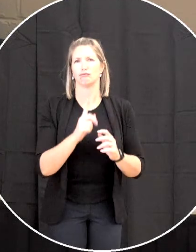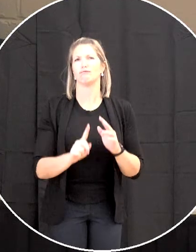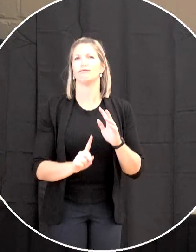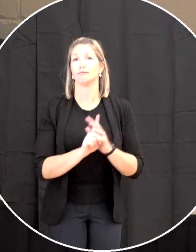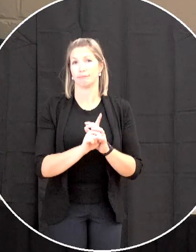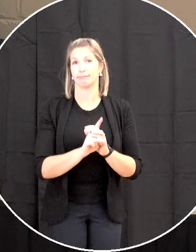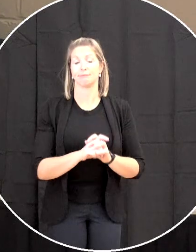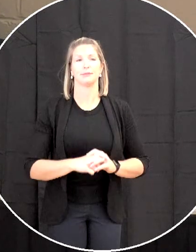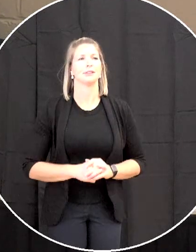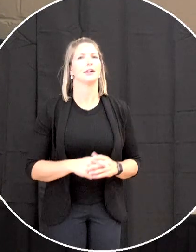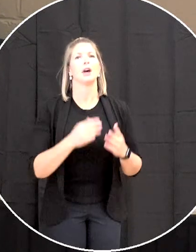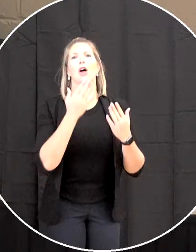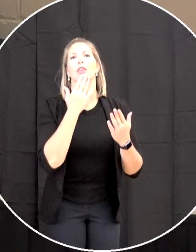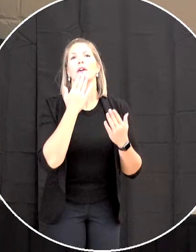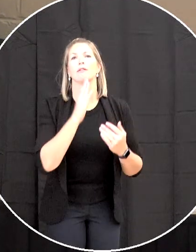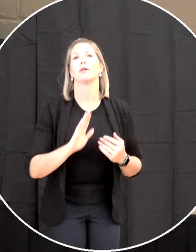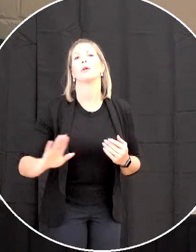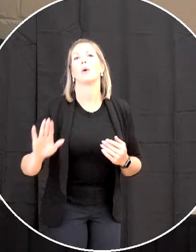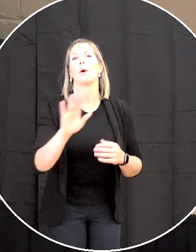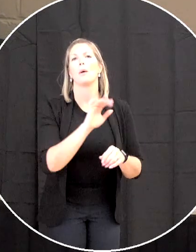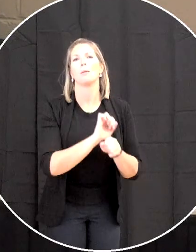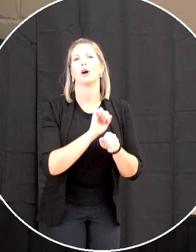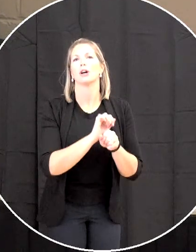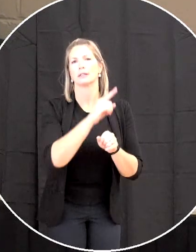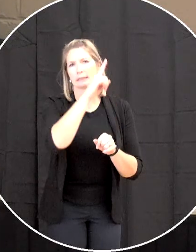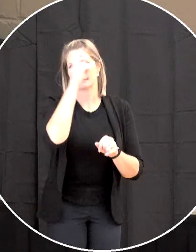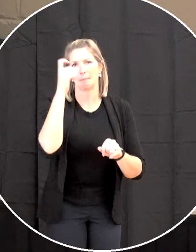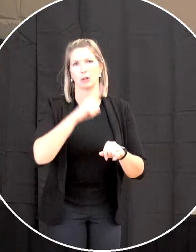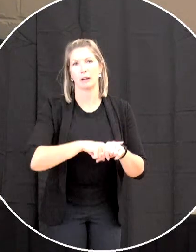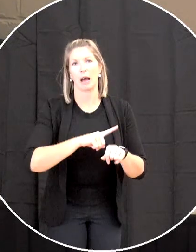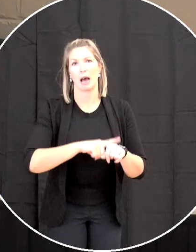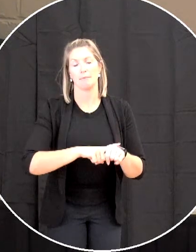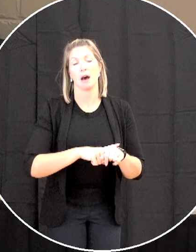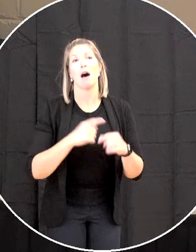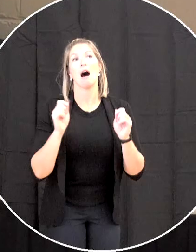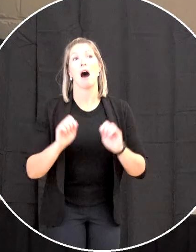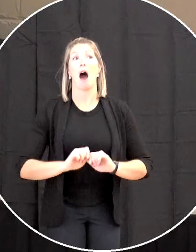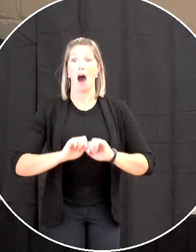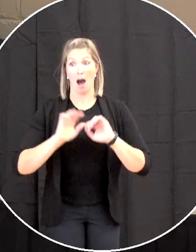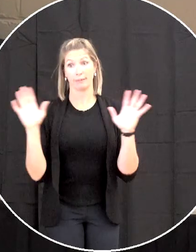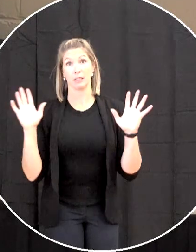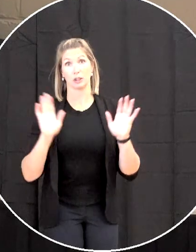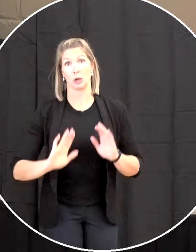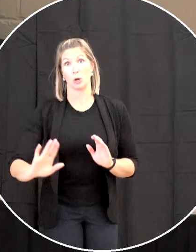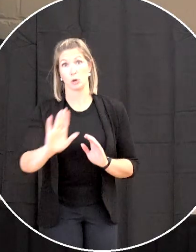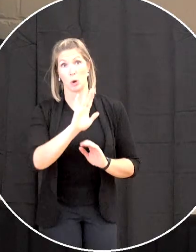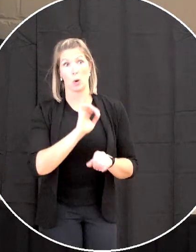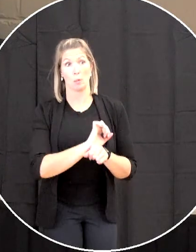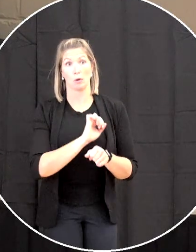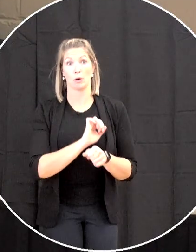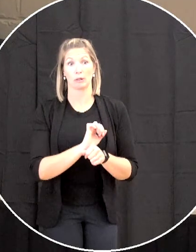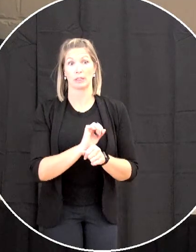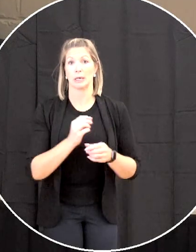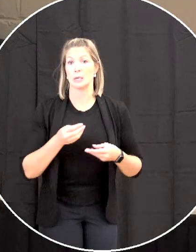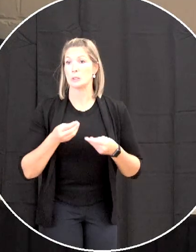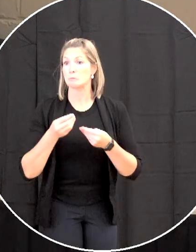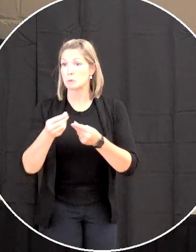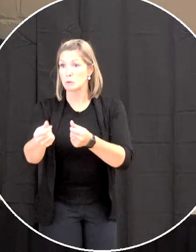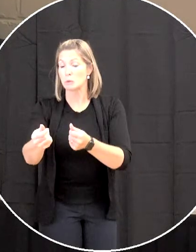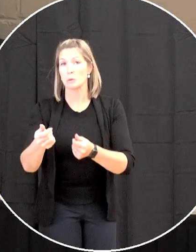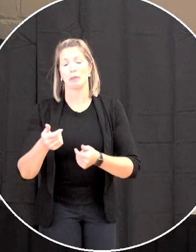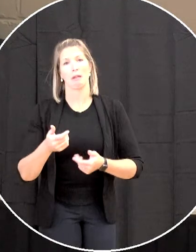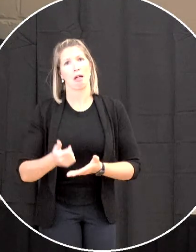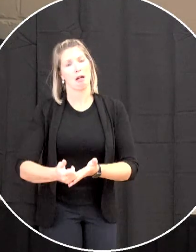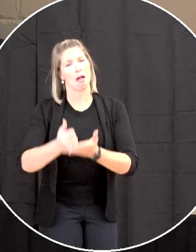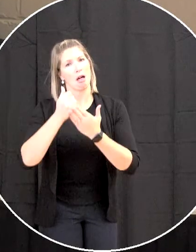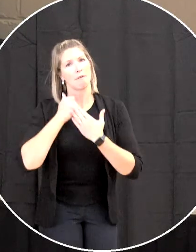work that you've done over the summer. The planning has obviously paid off because we haven't had that rough of a start for this year. Thank you to the trustees